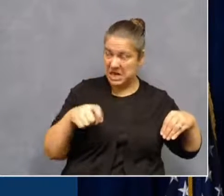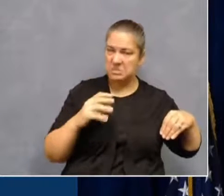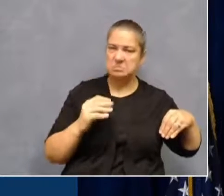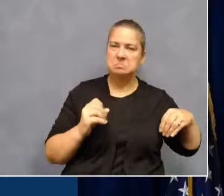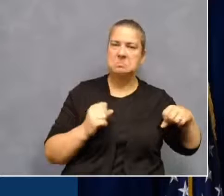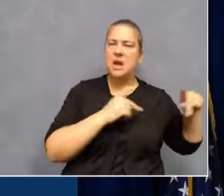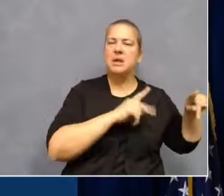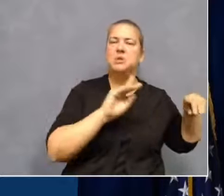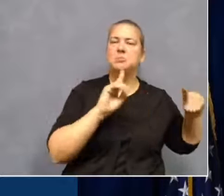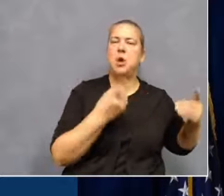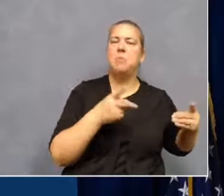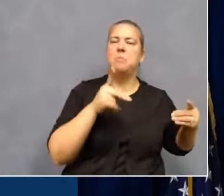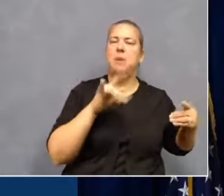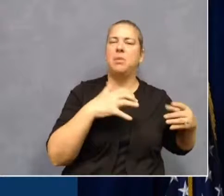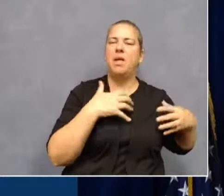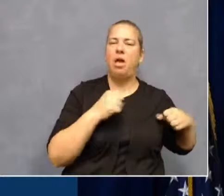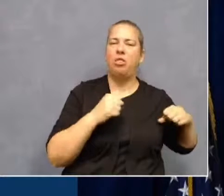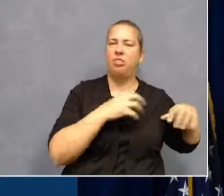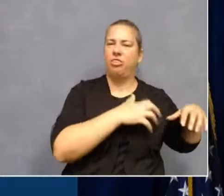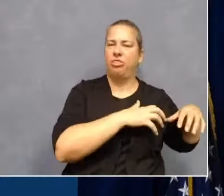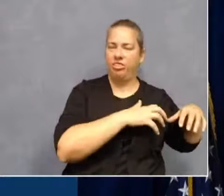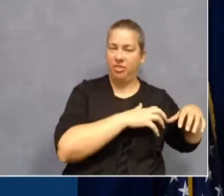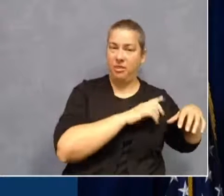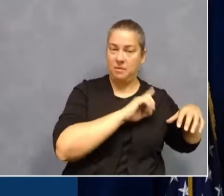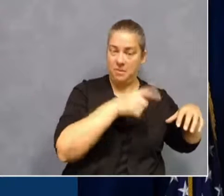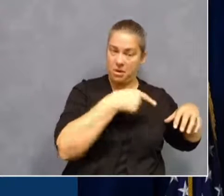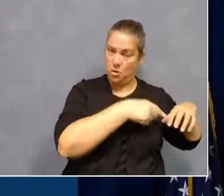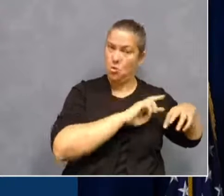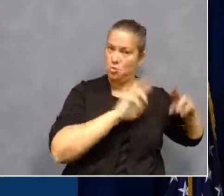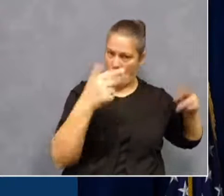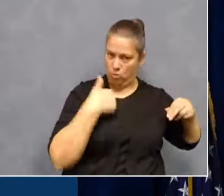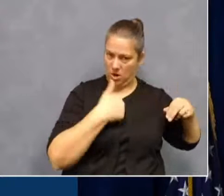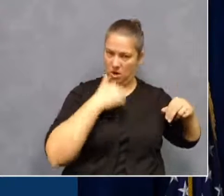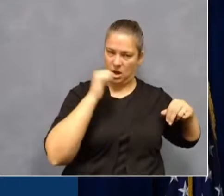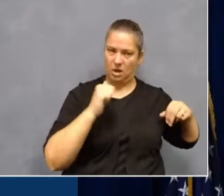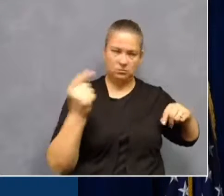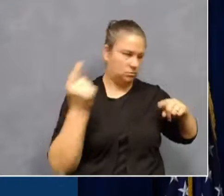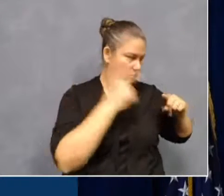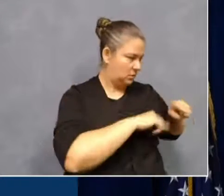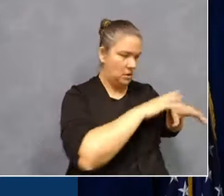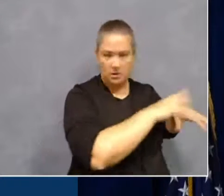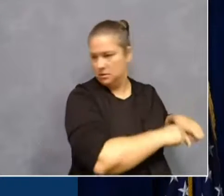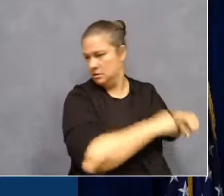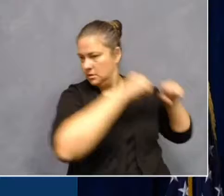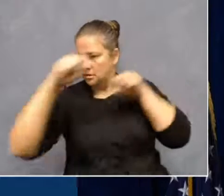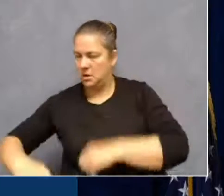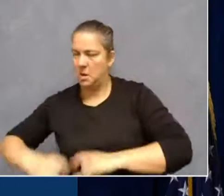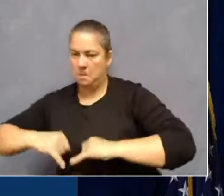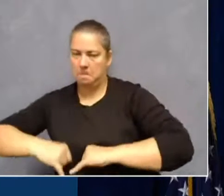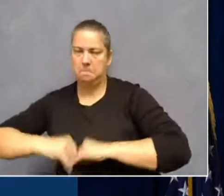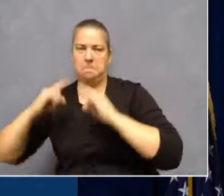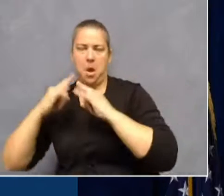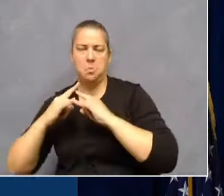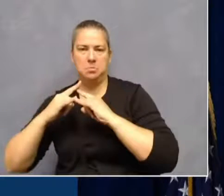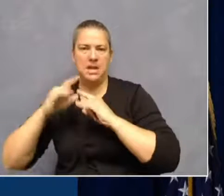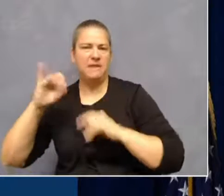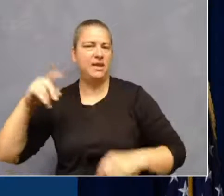Health, but it's going to be in a position where we can get it up quickly if needed.